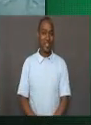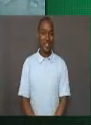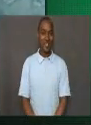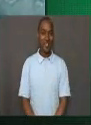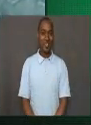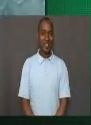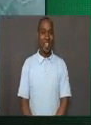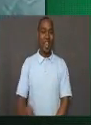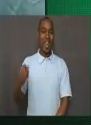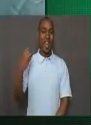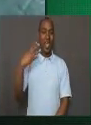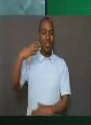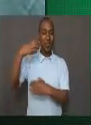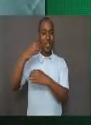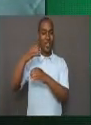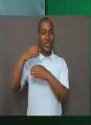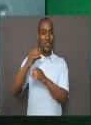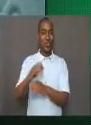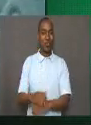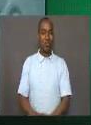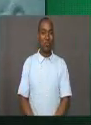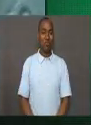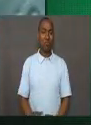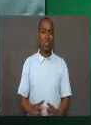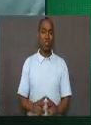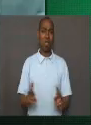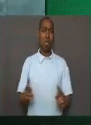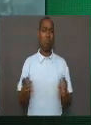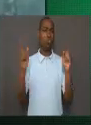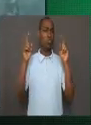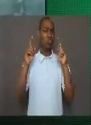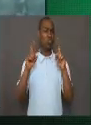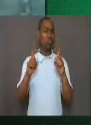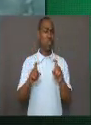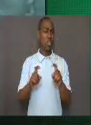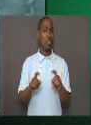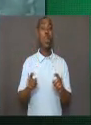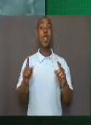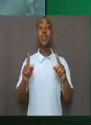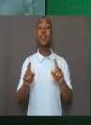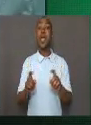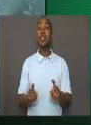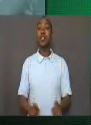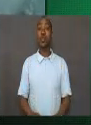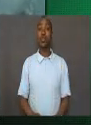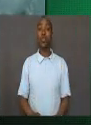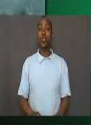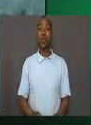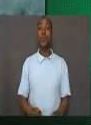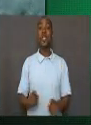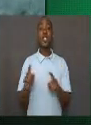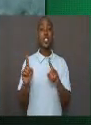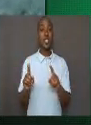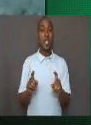Light microscopes are of great importance to scientists by enabling